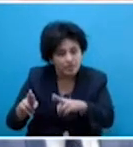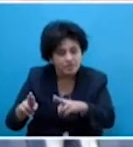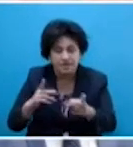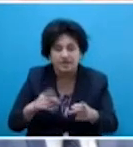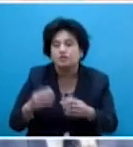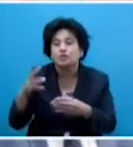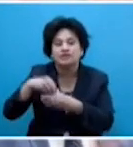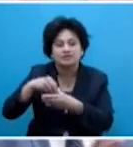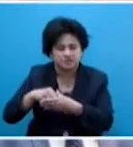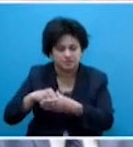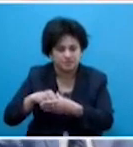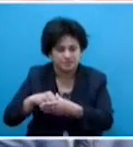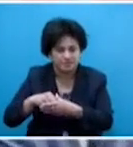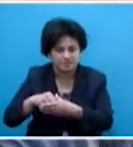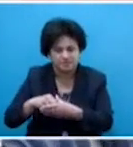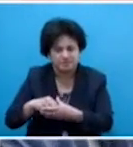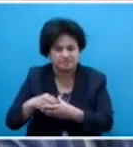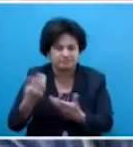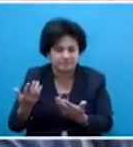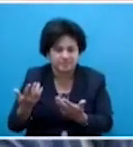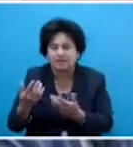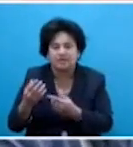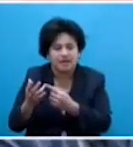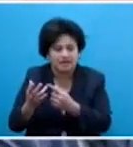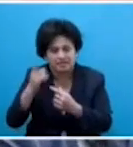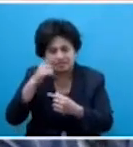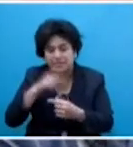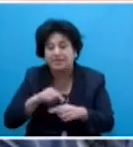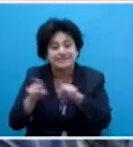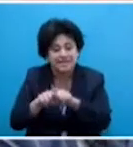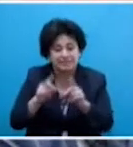rural area and in the outer islands.